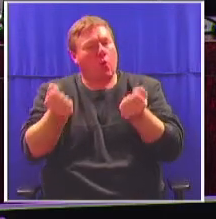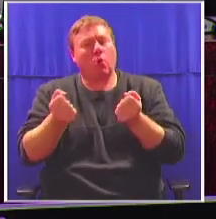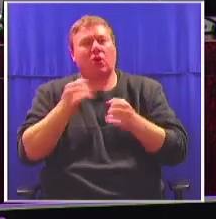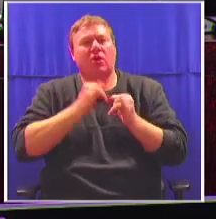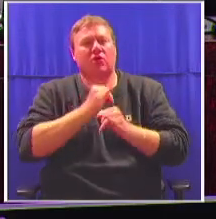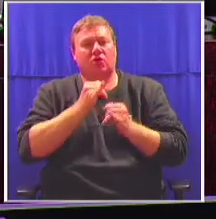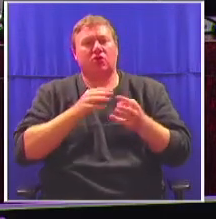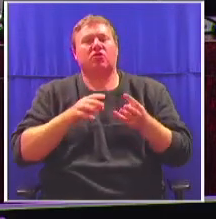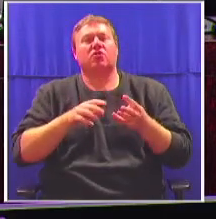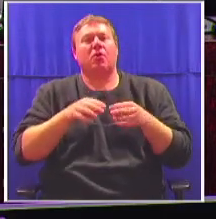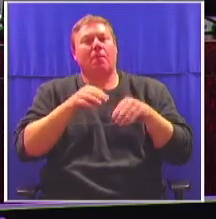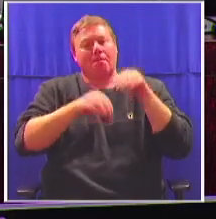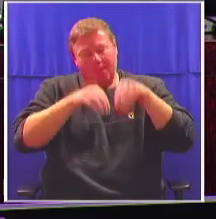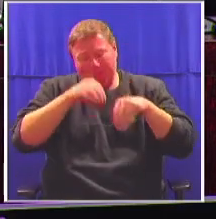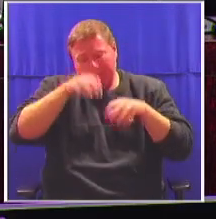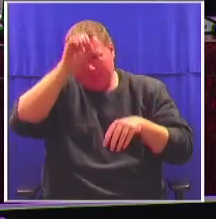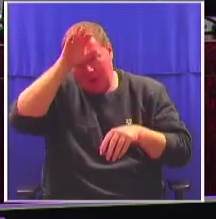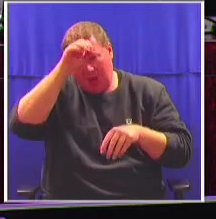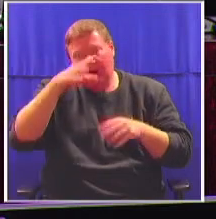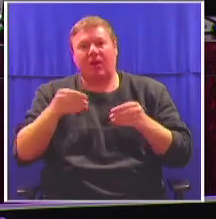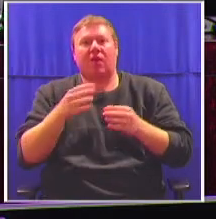and forestry.